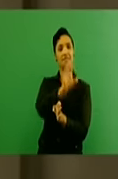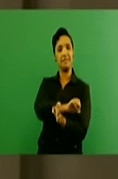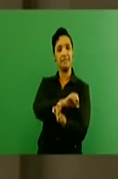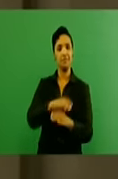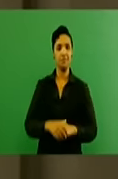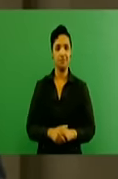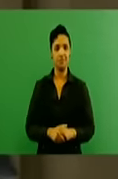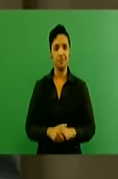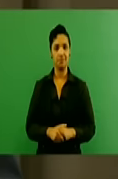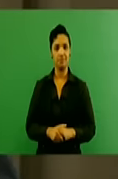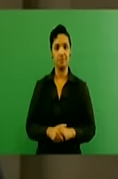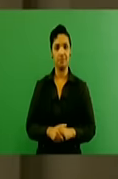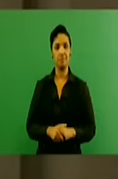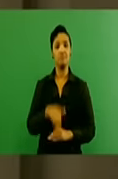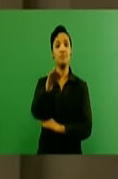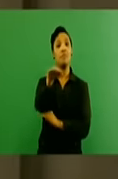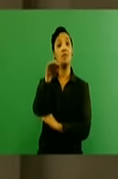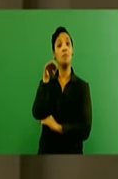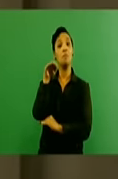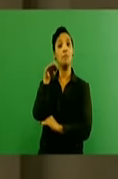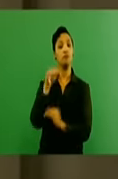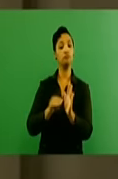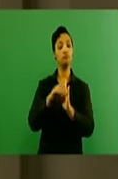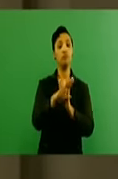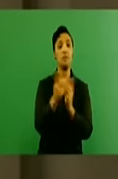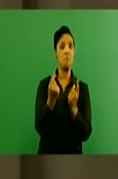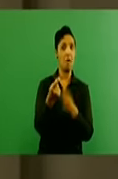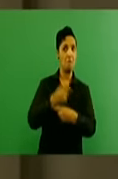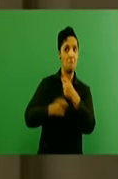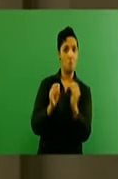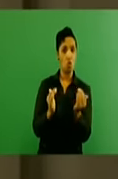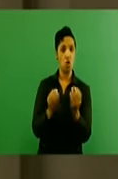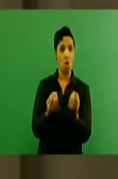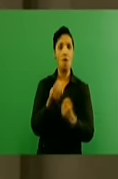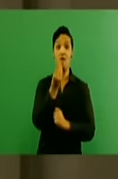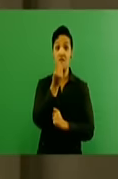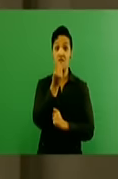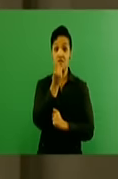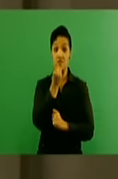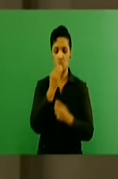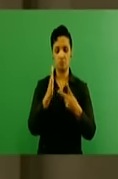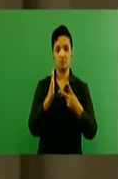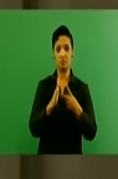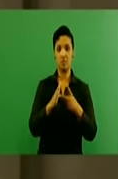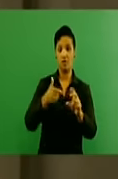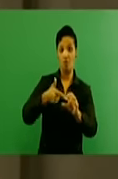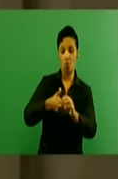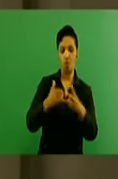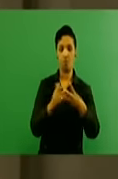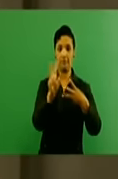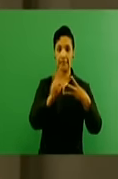May. The bank's measure of core inflation, which excludes food, fuel, and electricity,